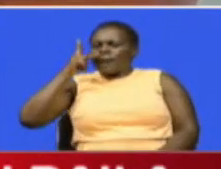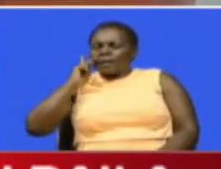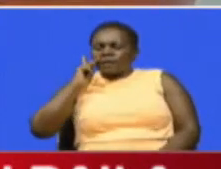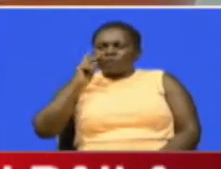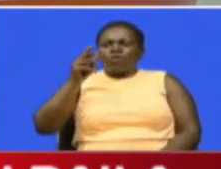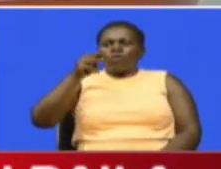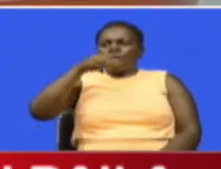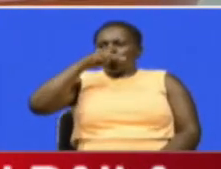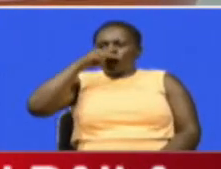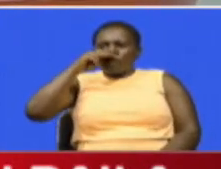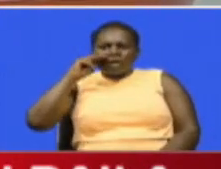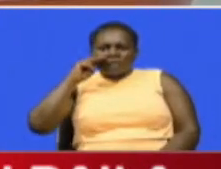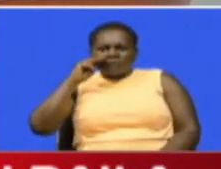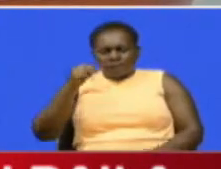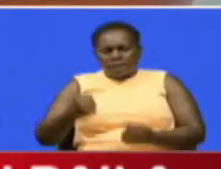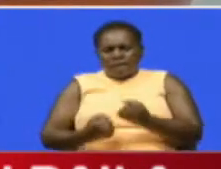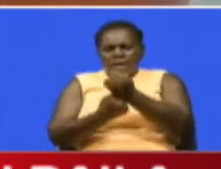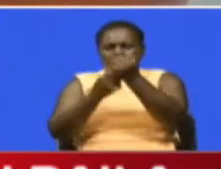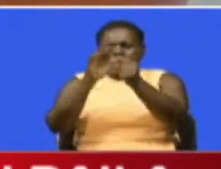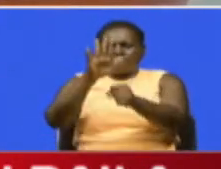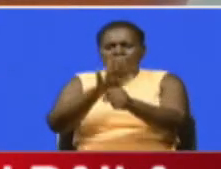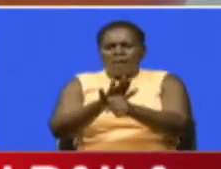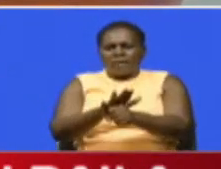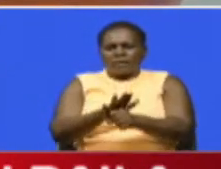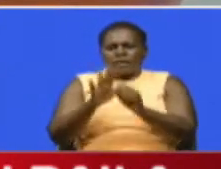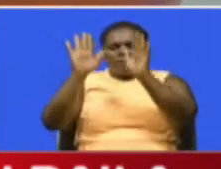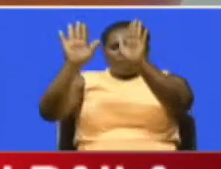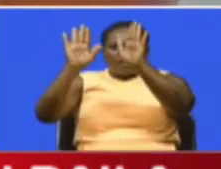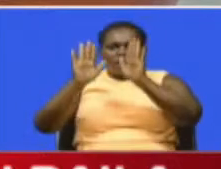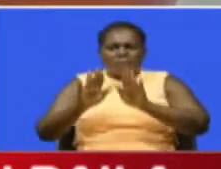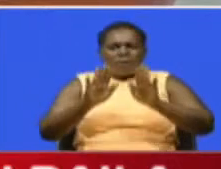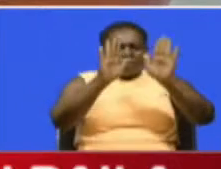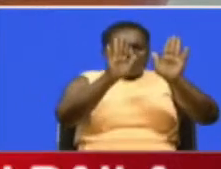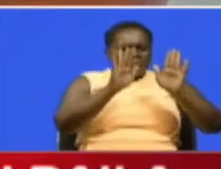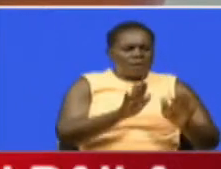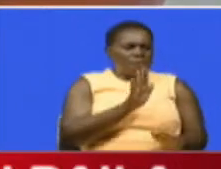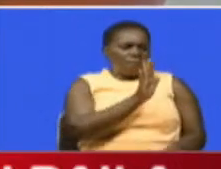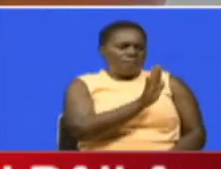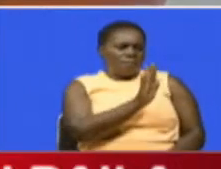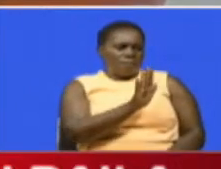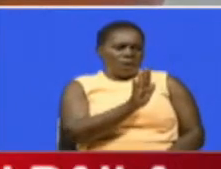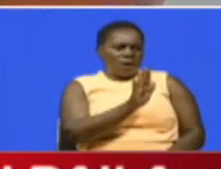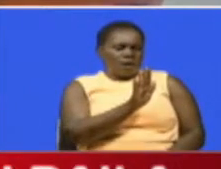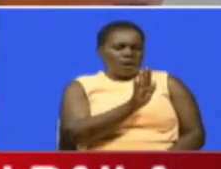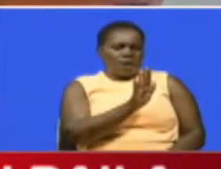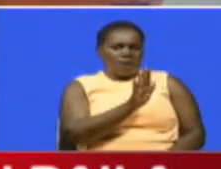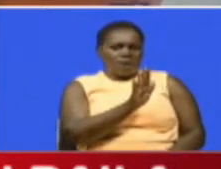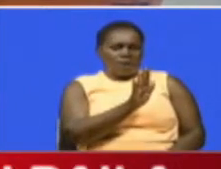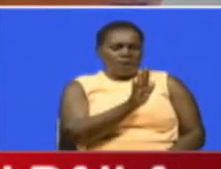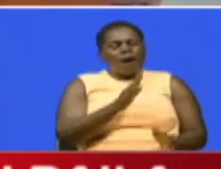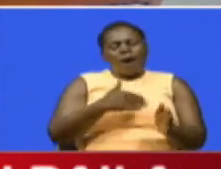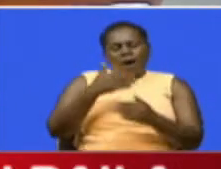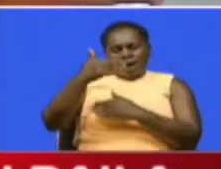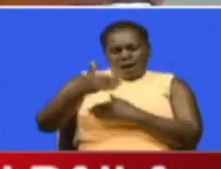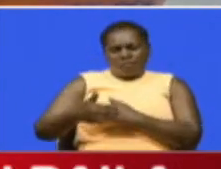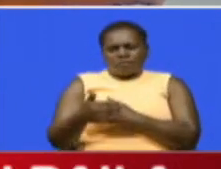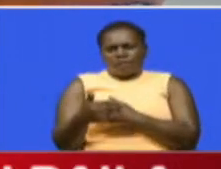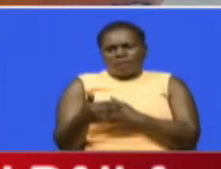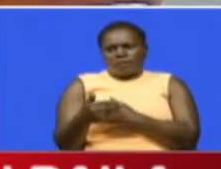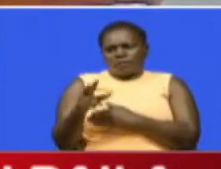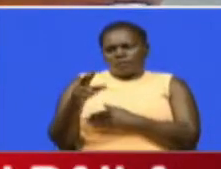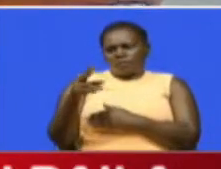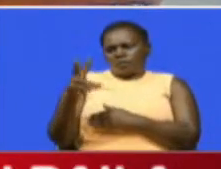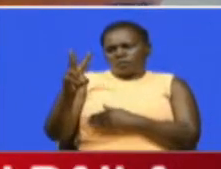Musalia Mudavadi were very instrumental in your campaigns, and even in the run-up and afterwards,